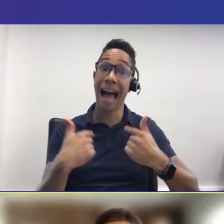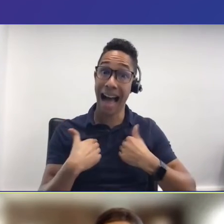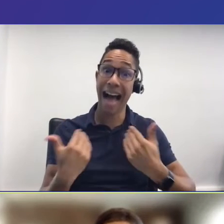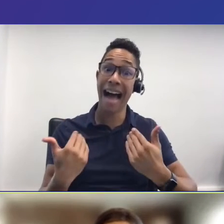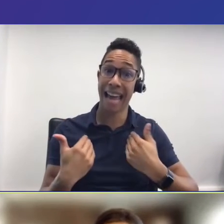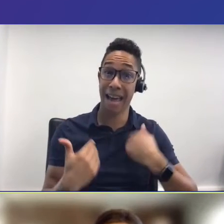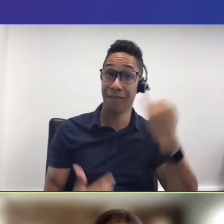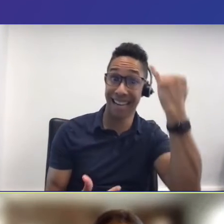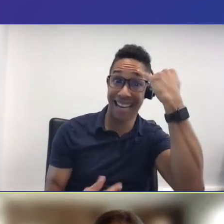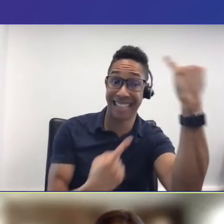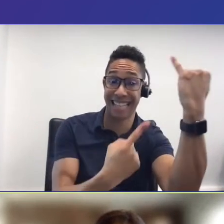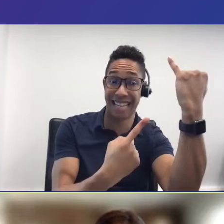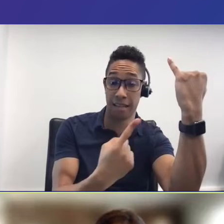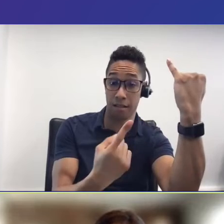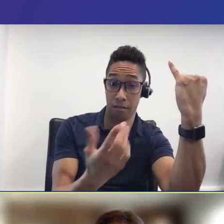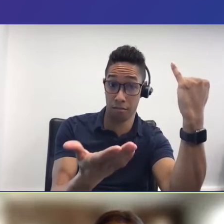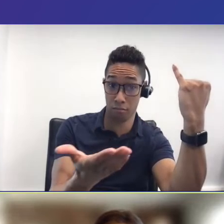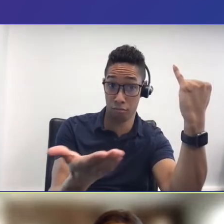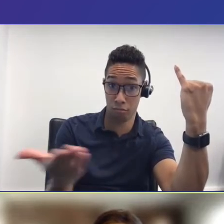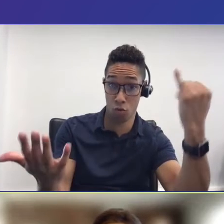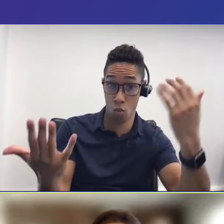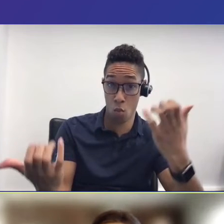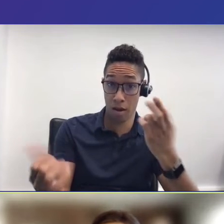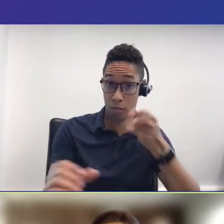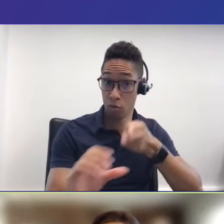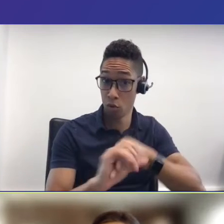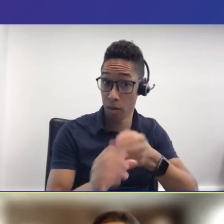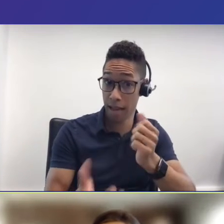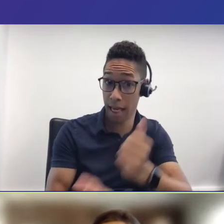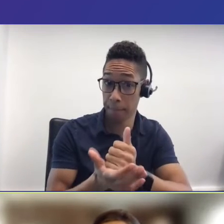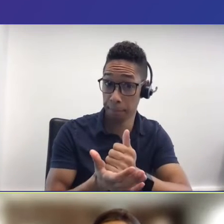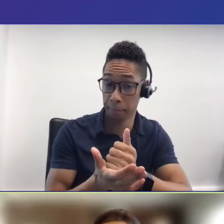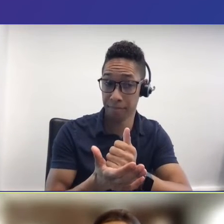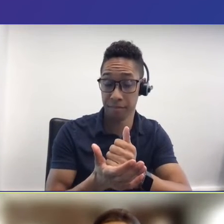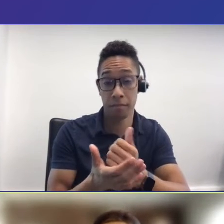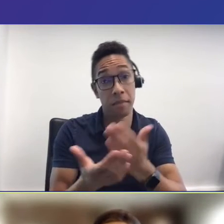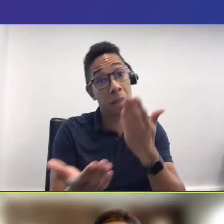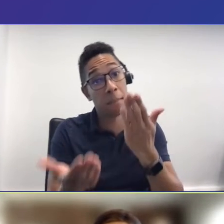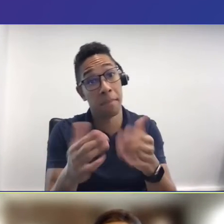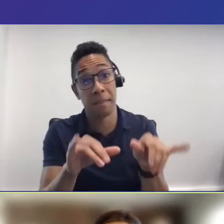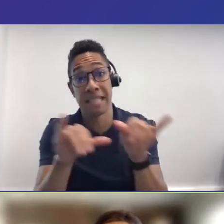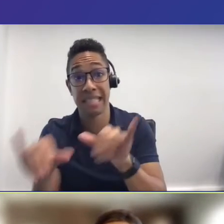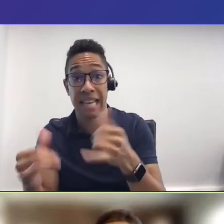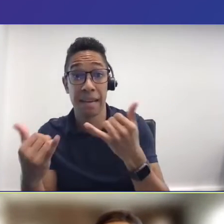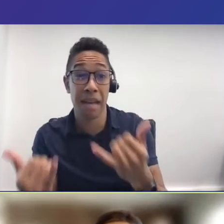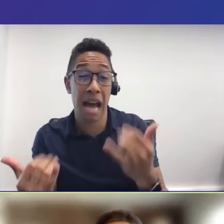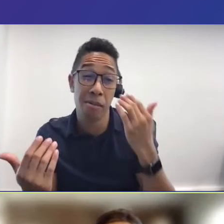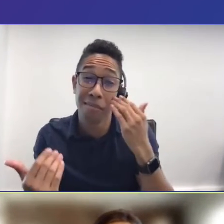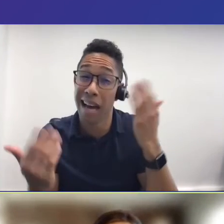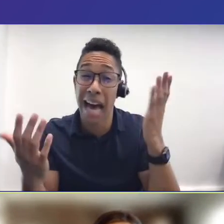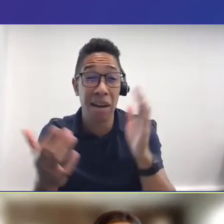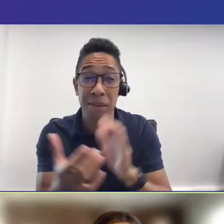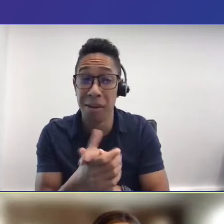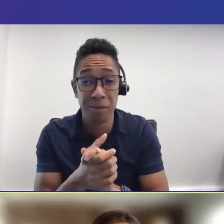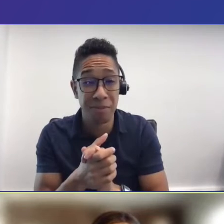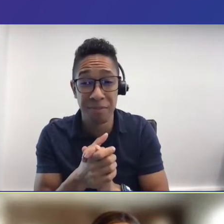was, I don't know if that's different now either. I